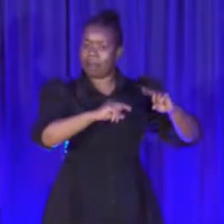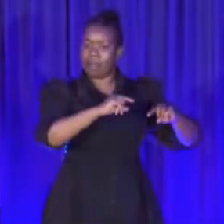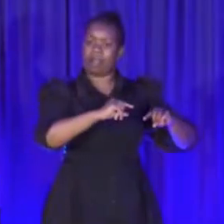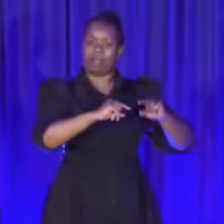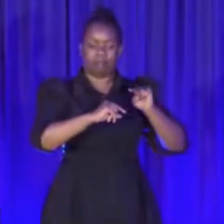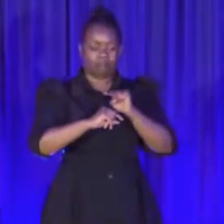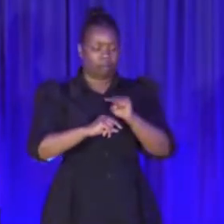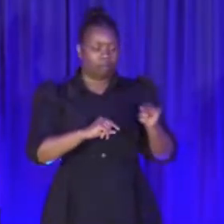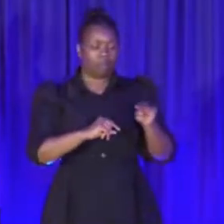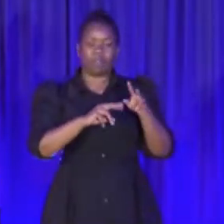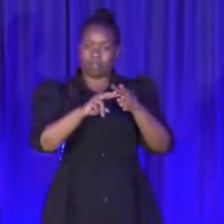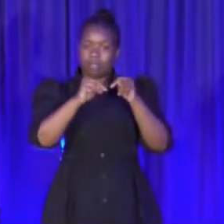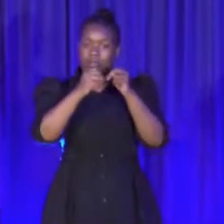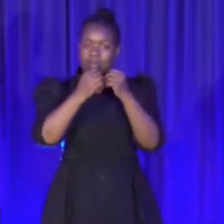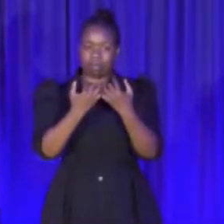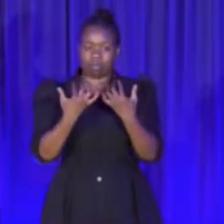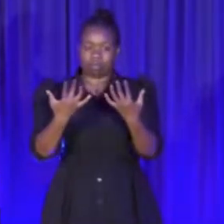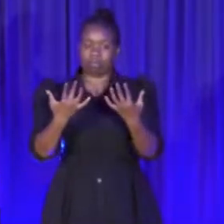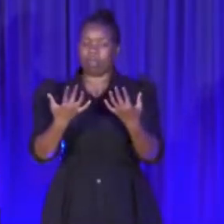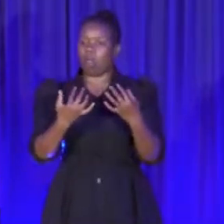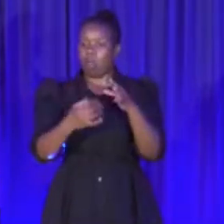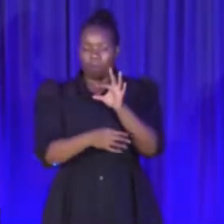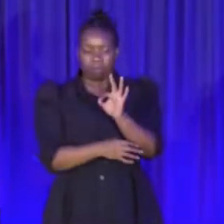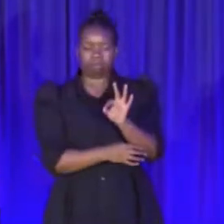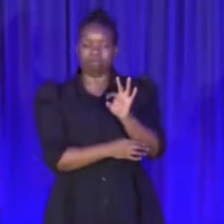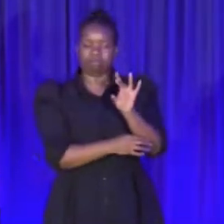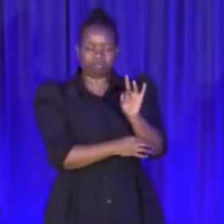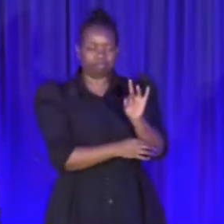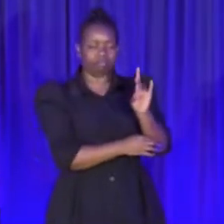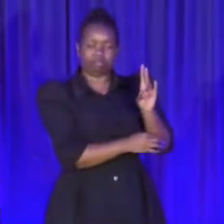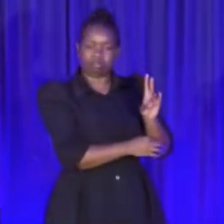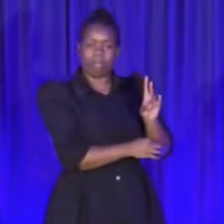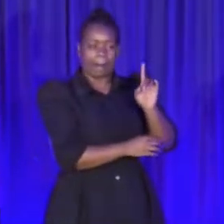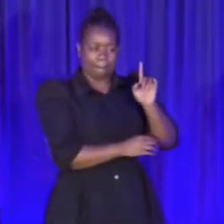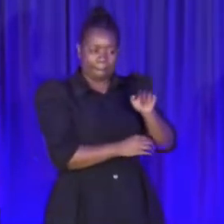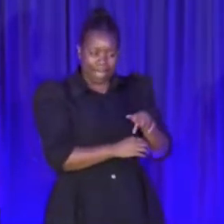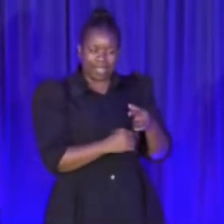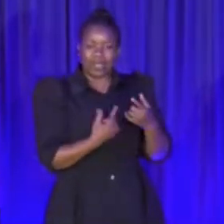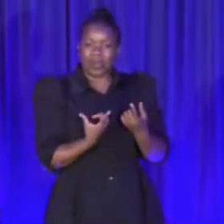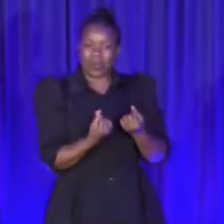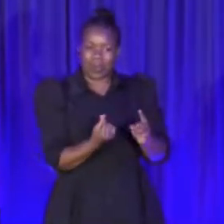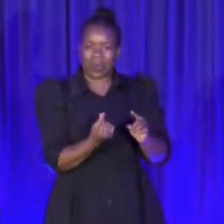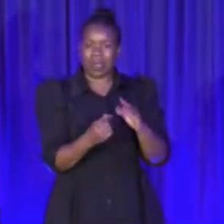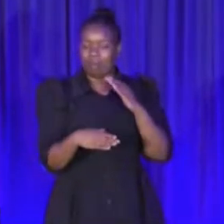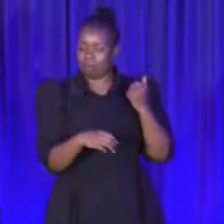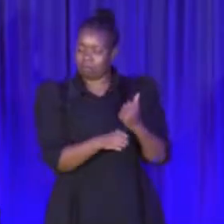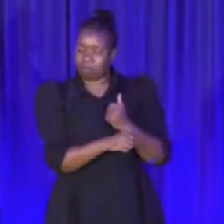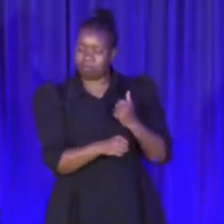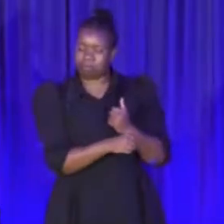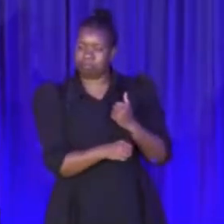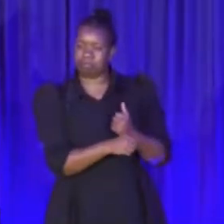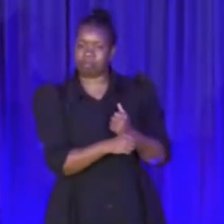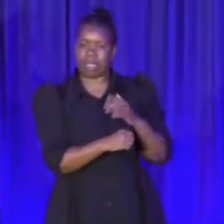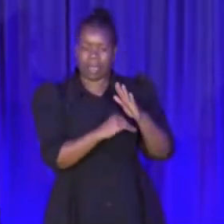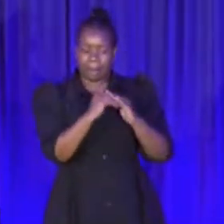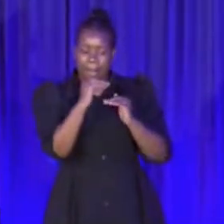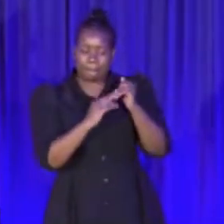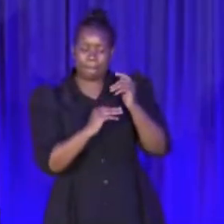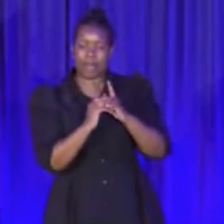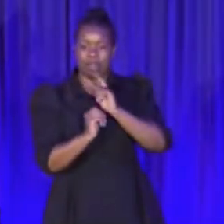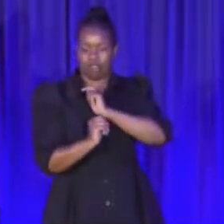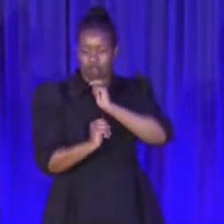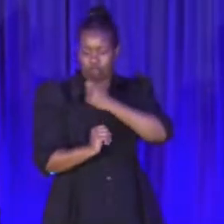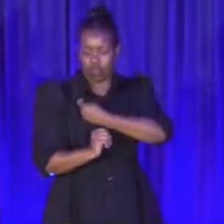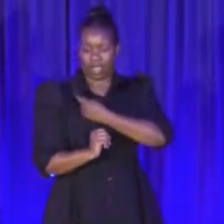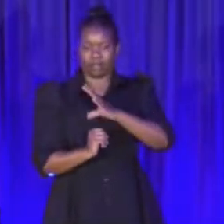endeavor in this nation. Every day, it's a day we need to go and work and rebuild and give